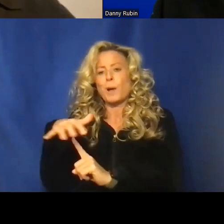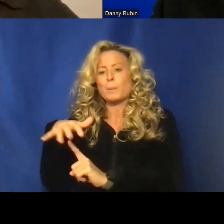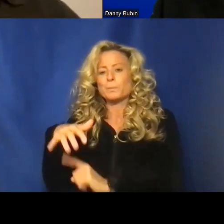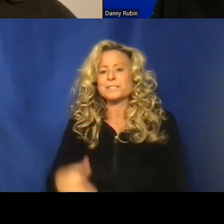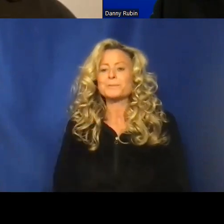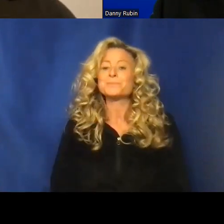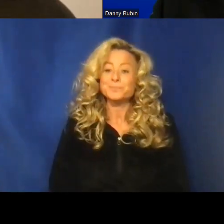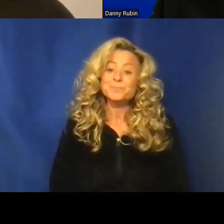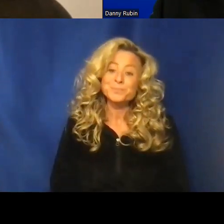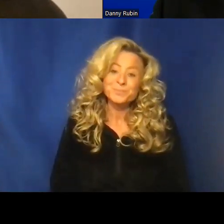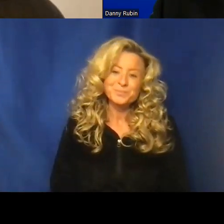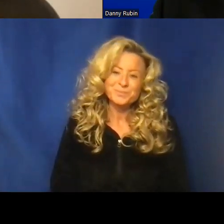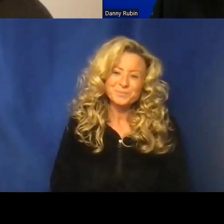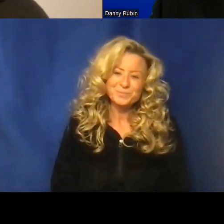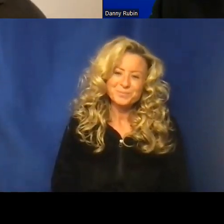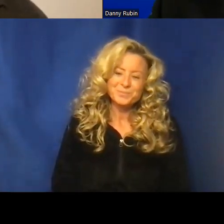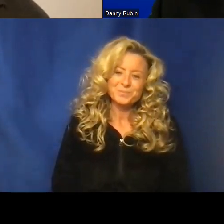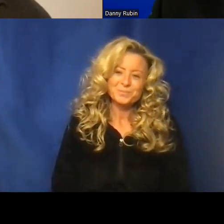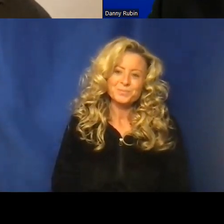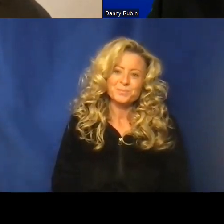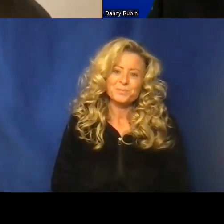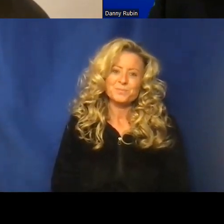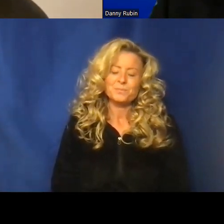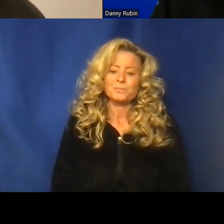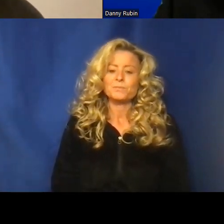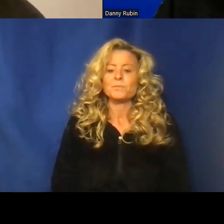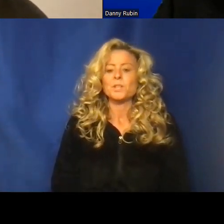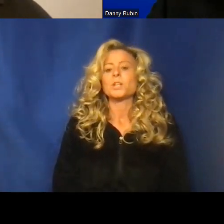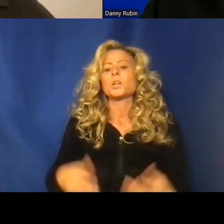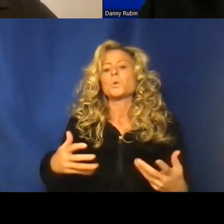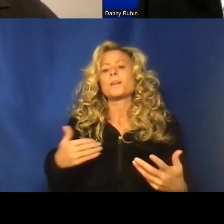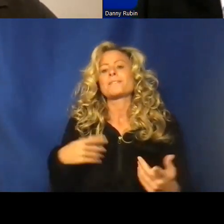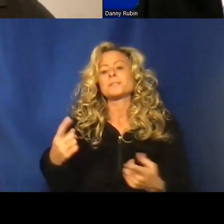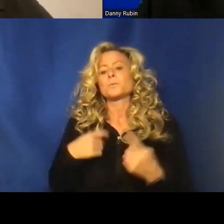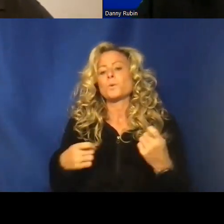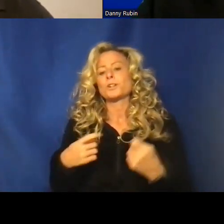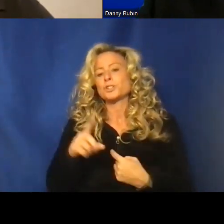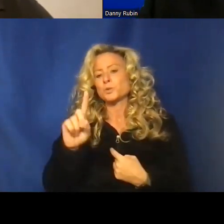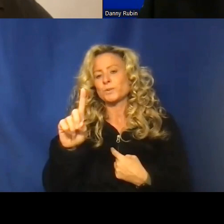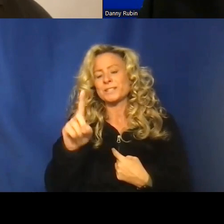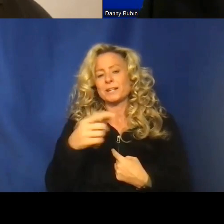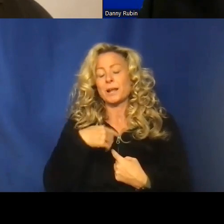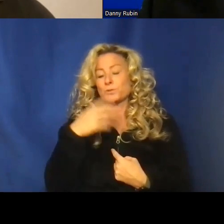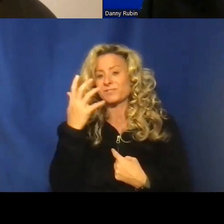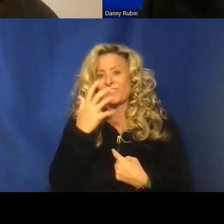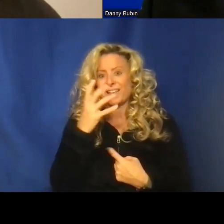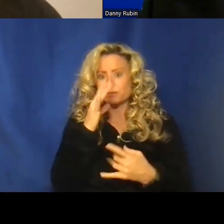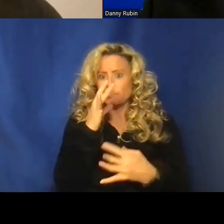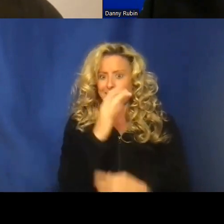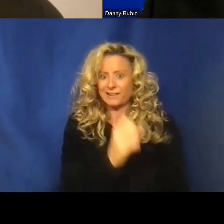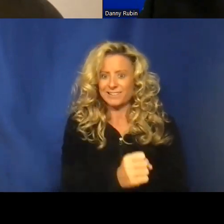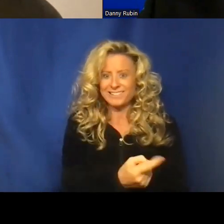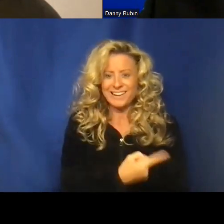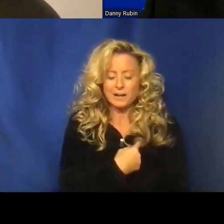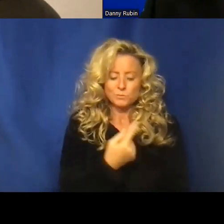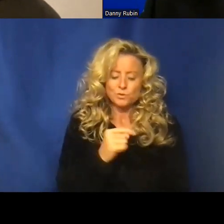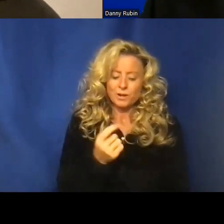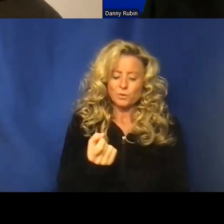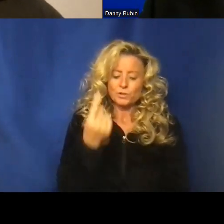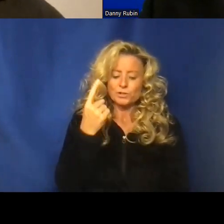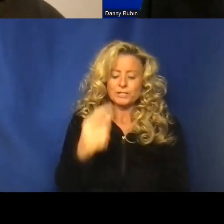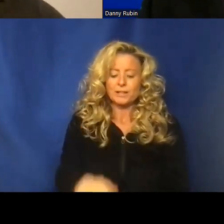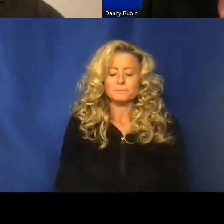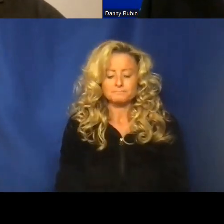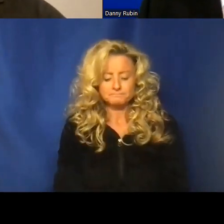Okay. So we have a couple of questions here. Let me get to these, and then I'm fascinated by this, and I'm just trying to understand it myself.